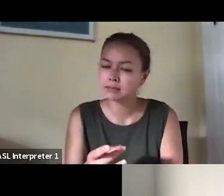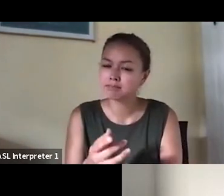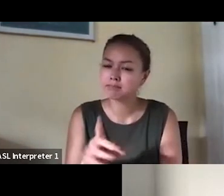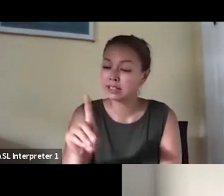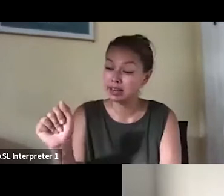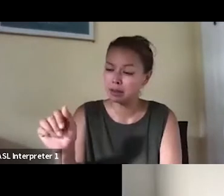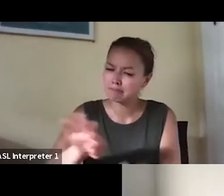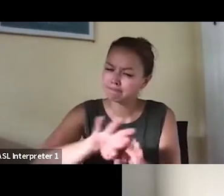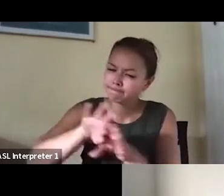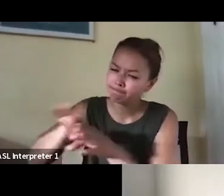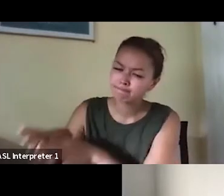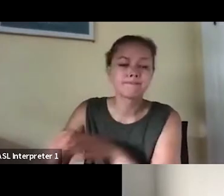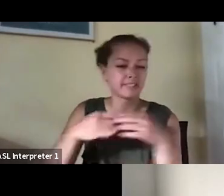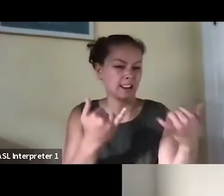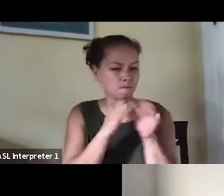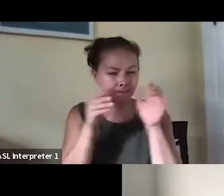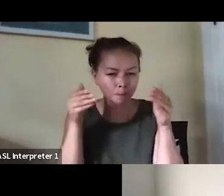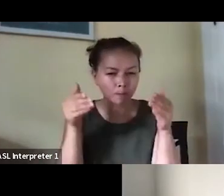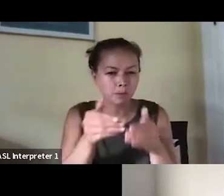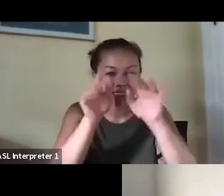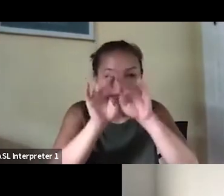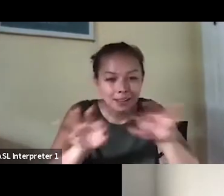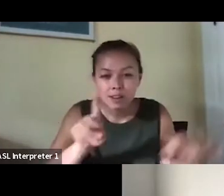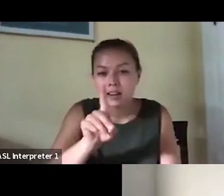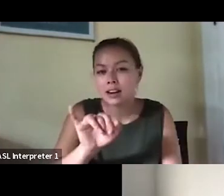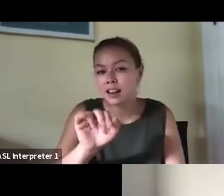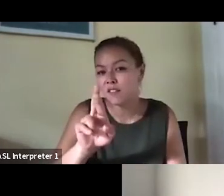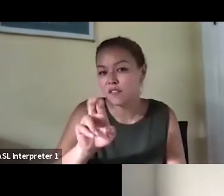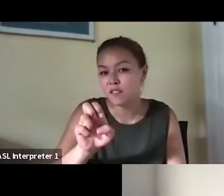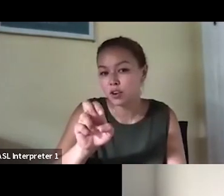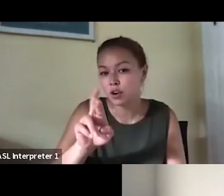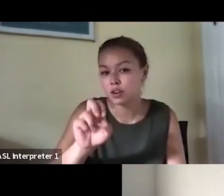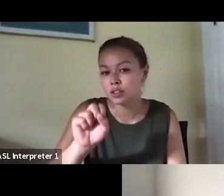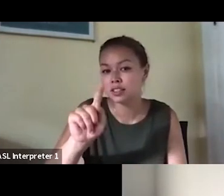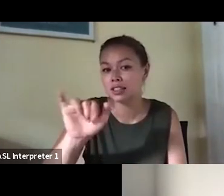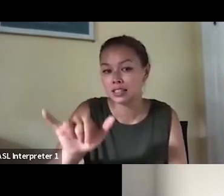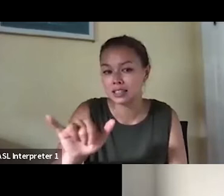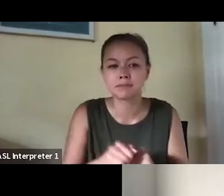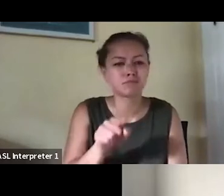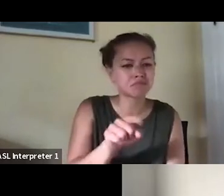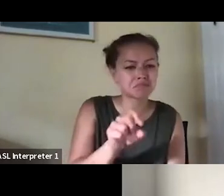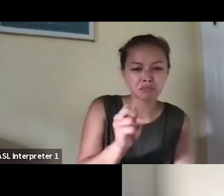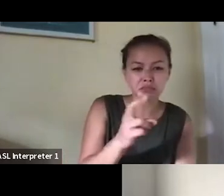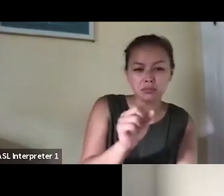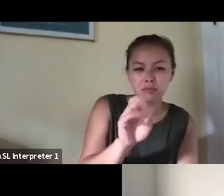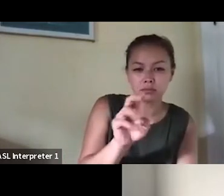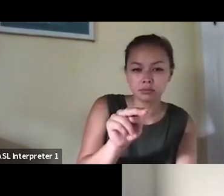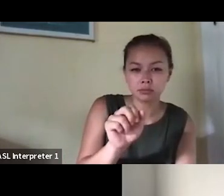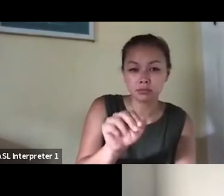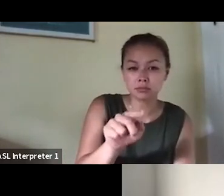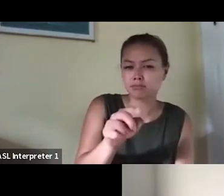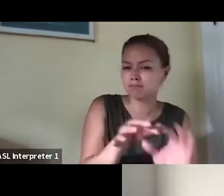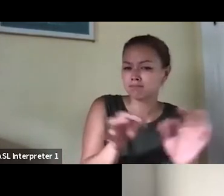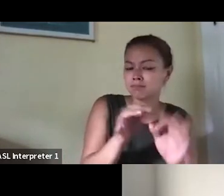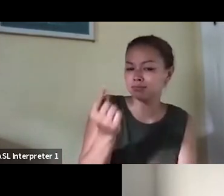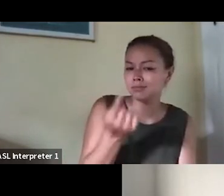Shabnam, you actually said something very interesting on a panel you recently spoke at. You said, diversity is an outsider's concept. So